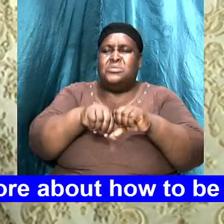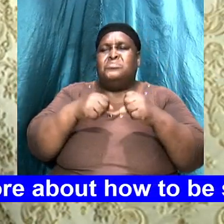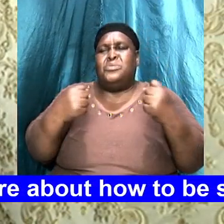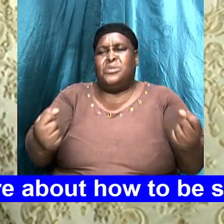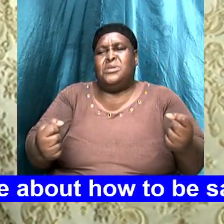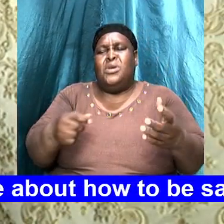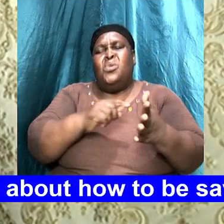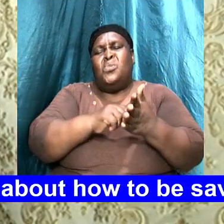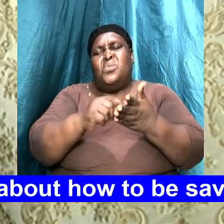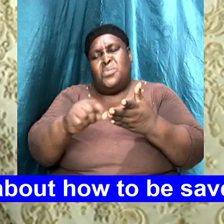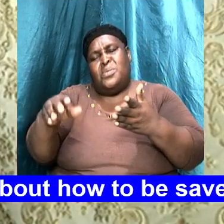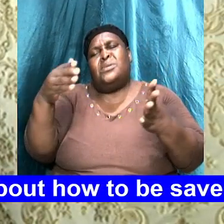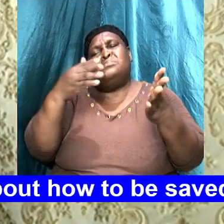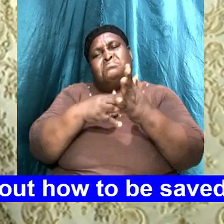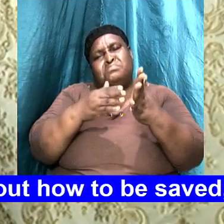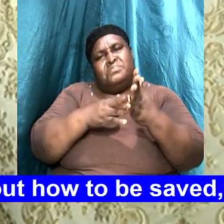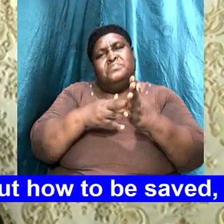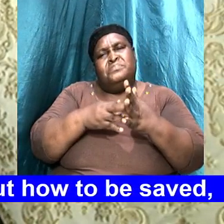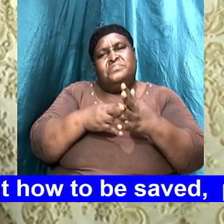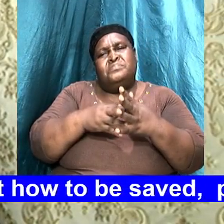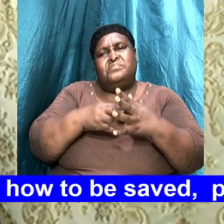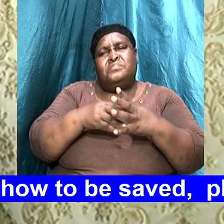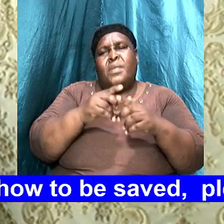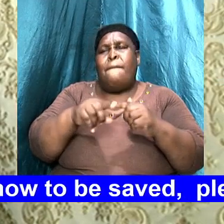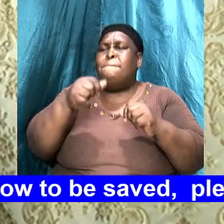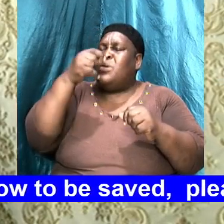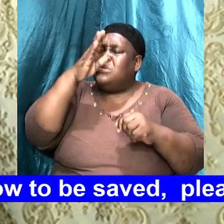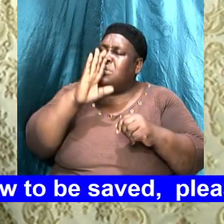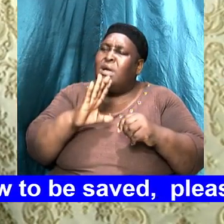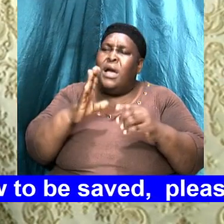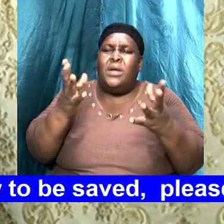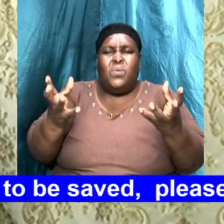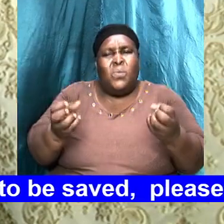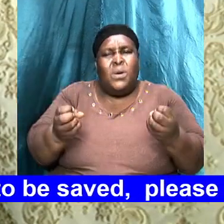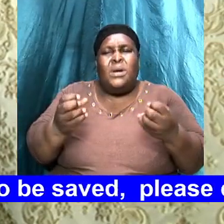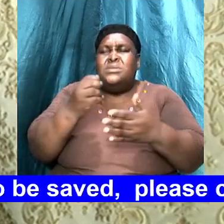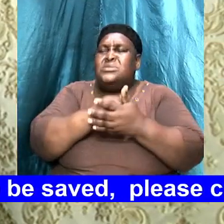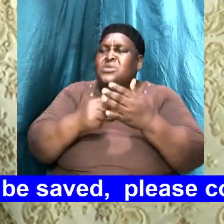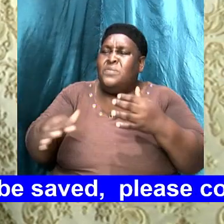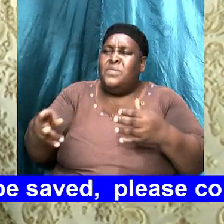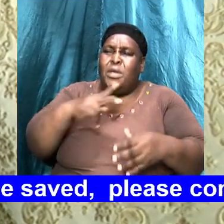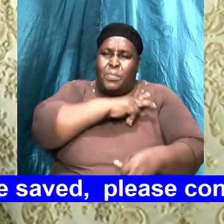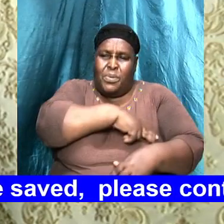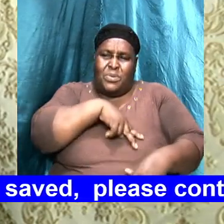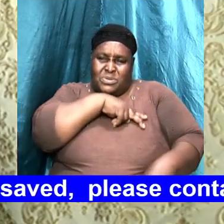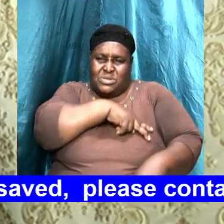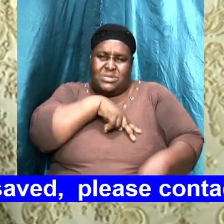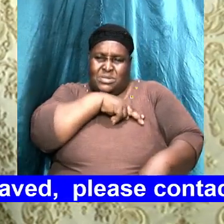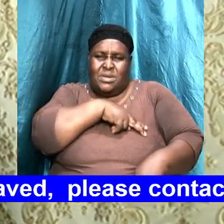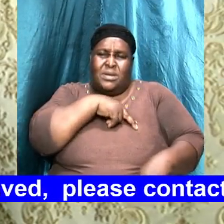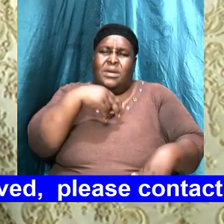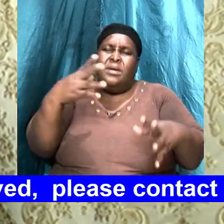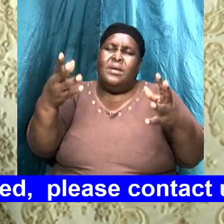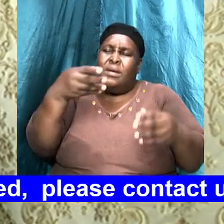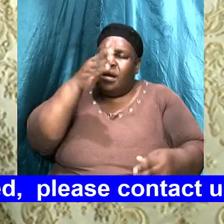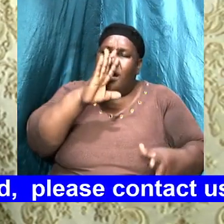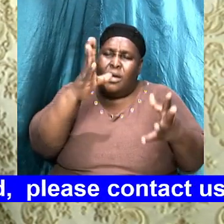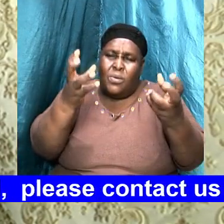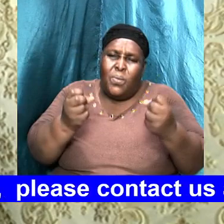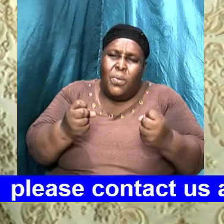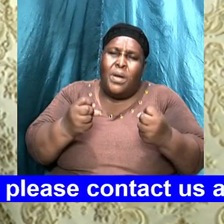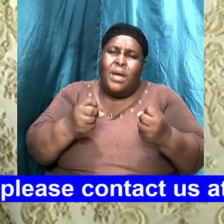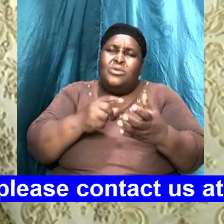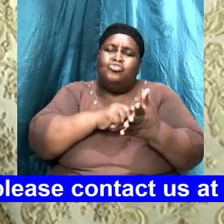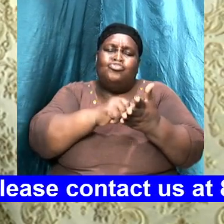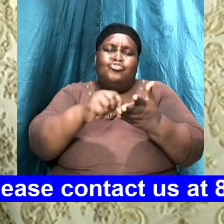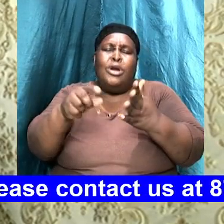written again but God wanted something personal he wanted to write the laws in our hearts